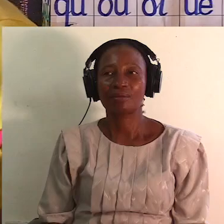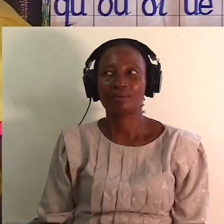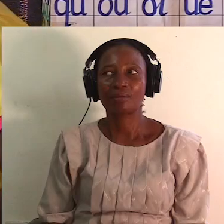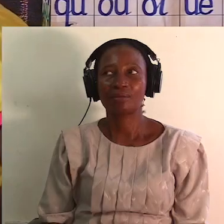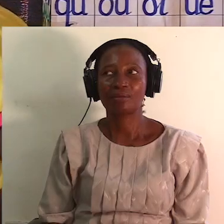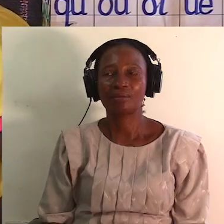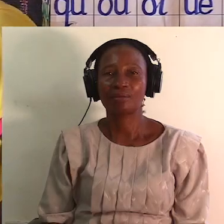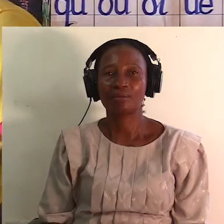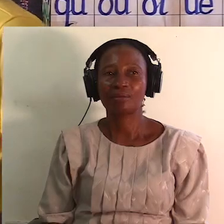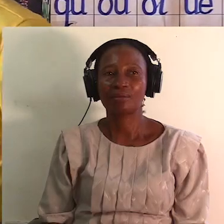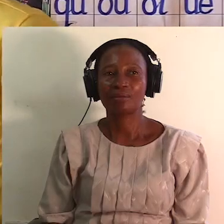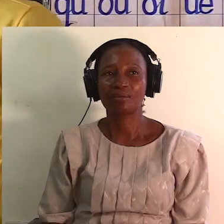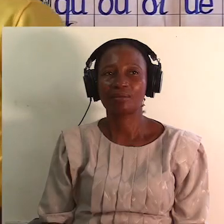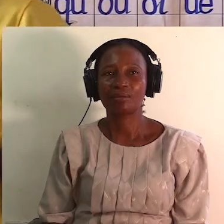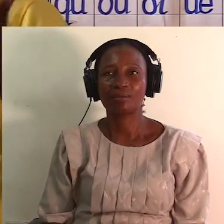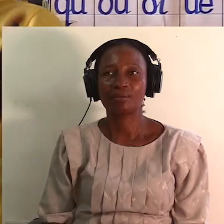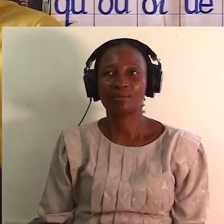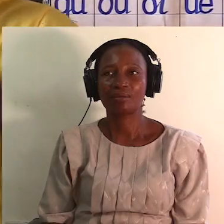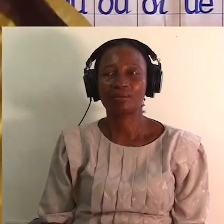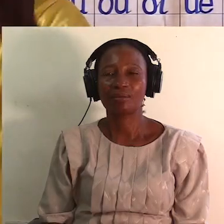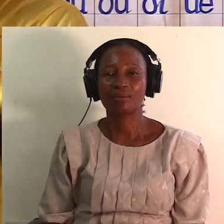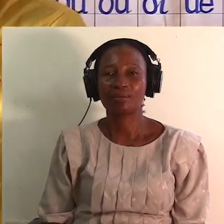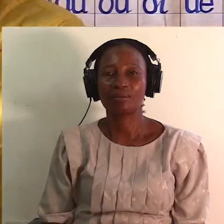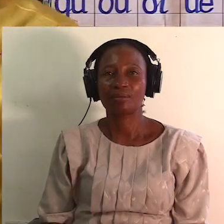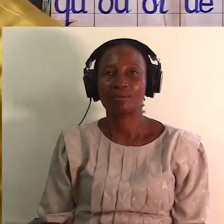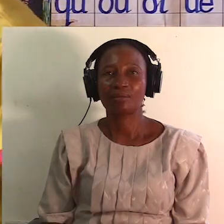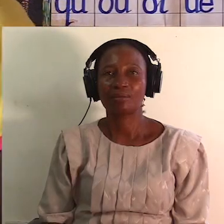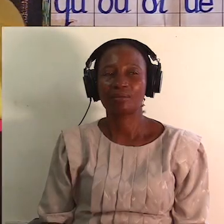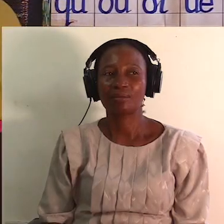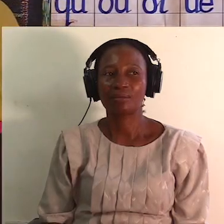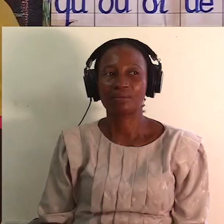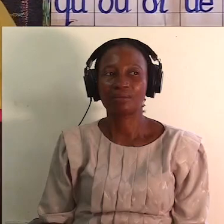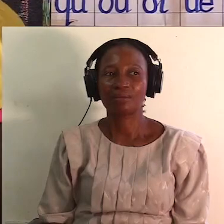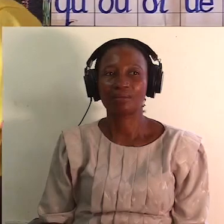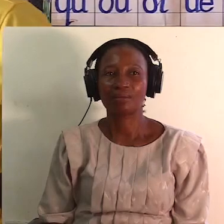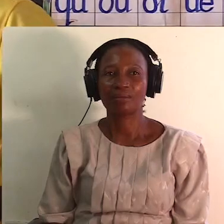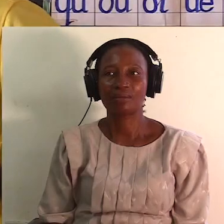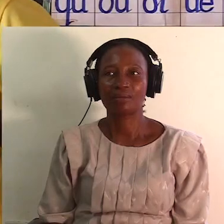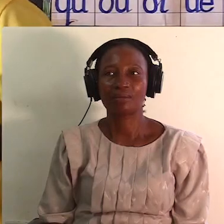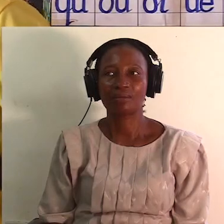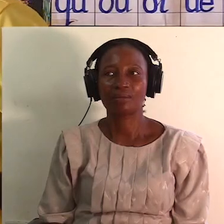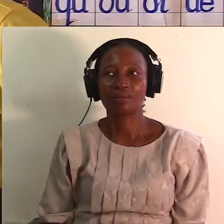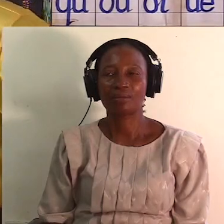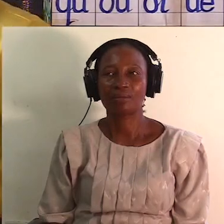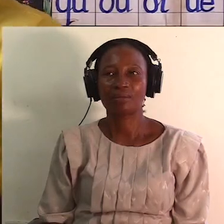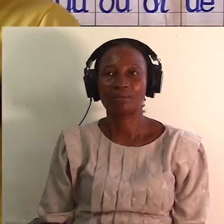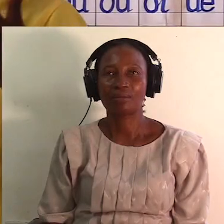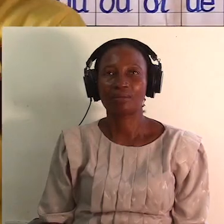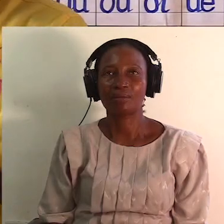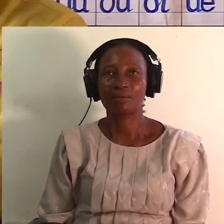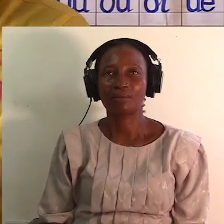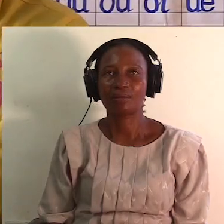to be able to have more words that has